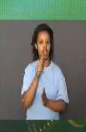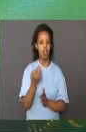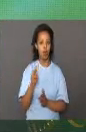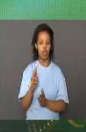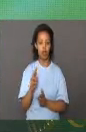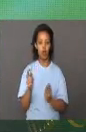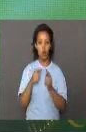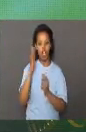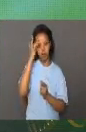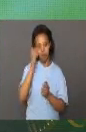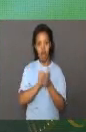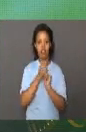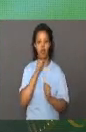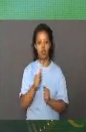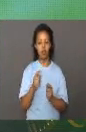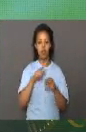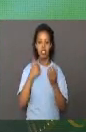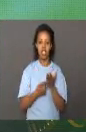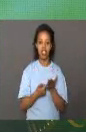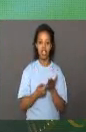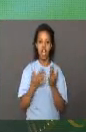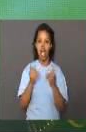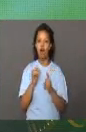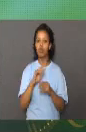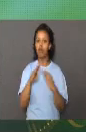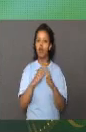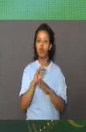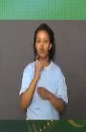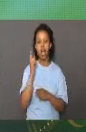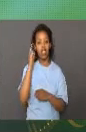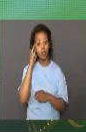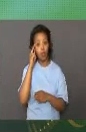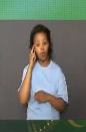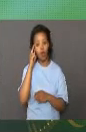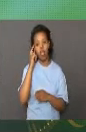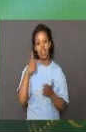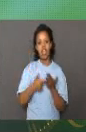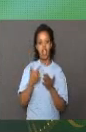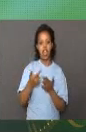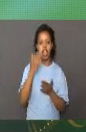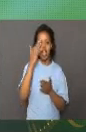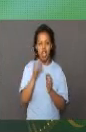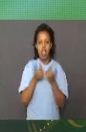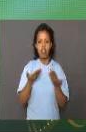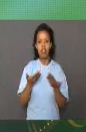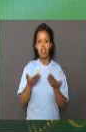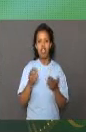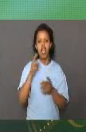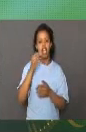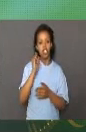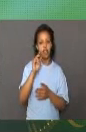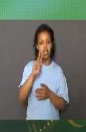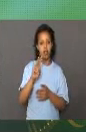Biologists have been studying and working with this group to discover how their immune system